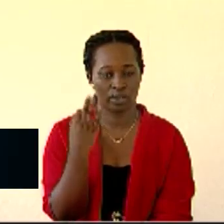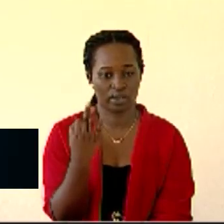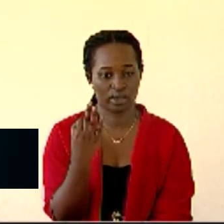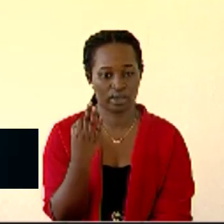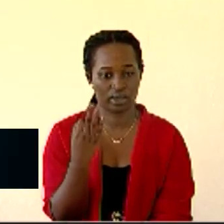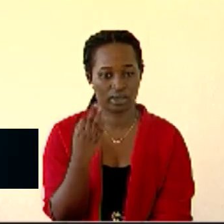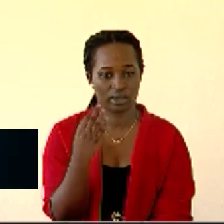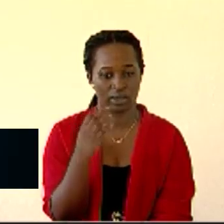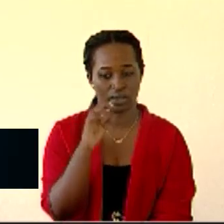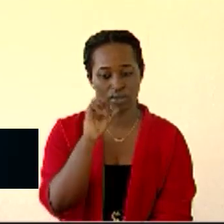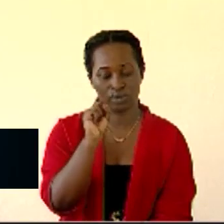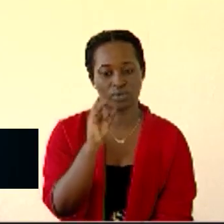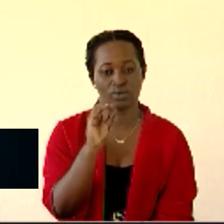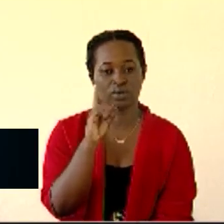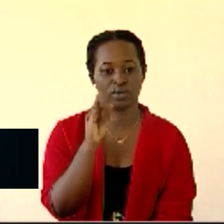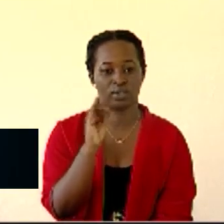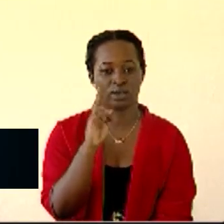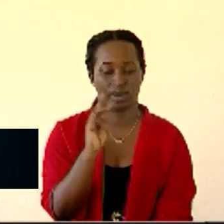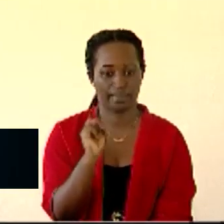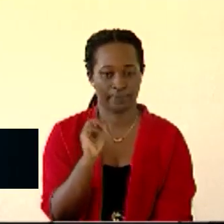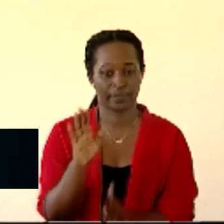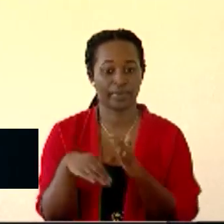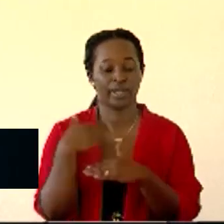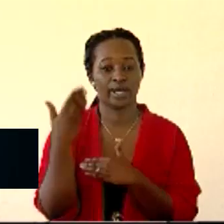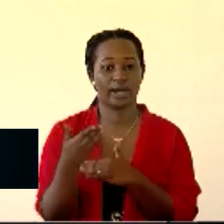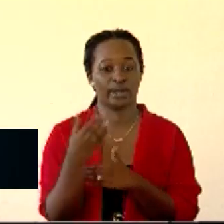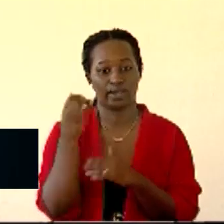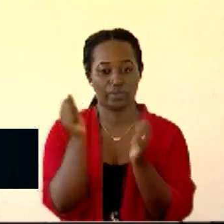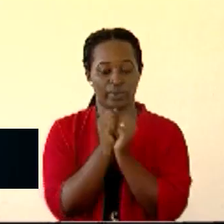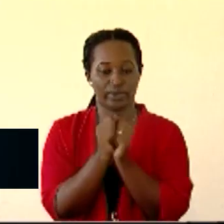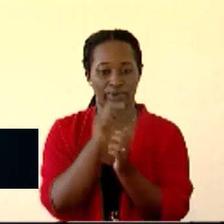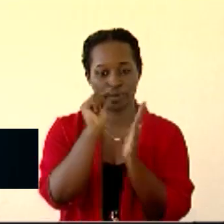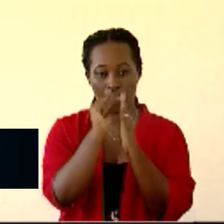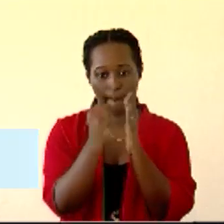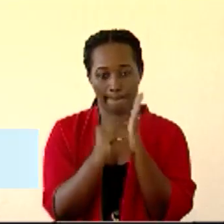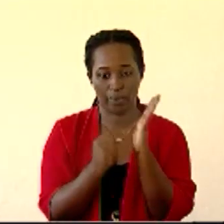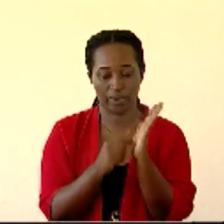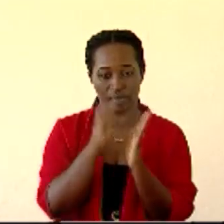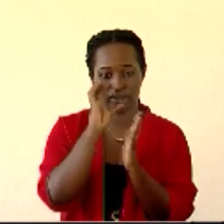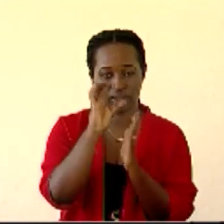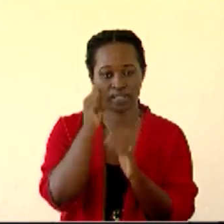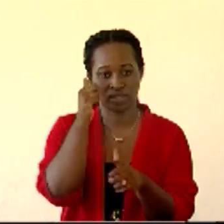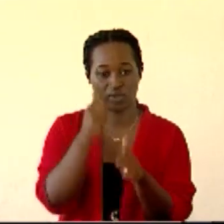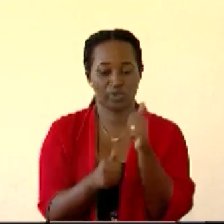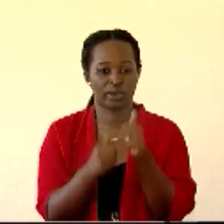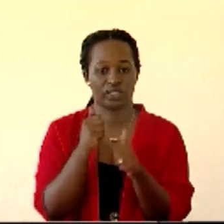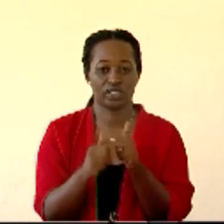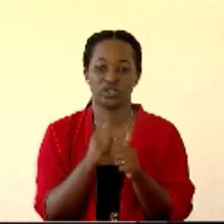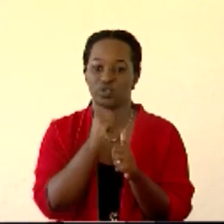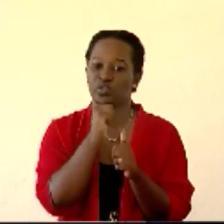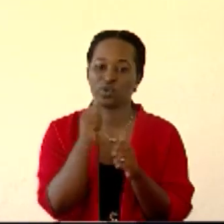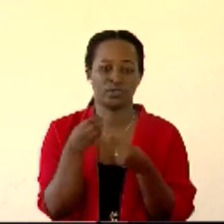C2H3O3 sodium. And then with compound C, which is not